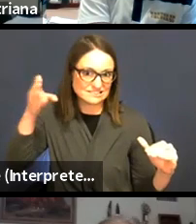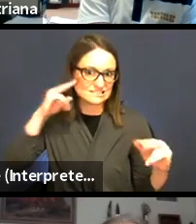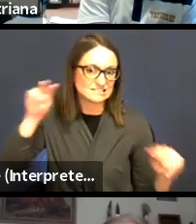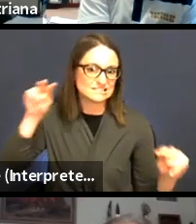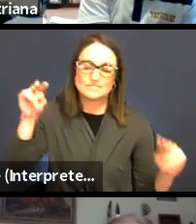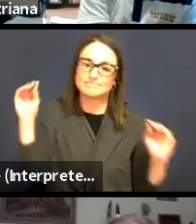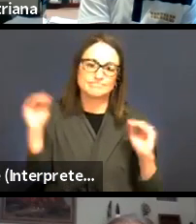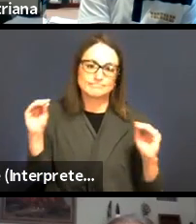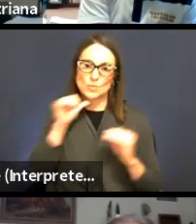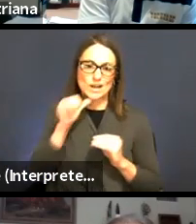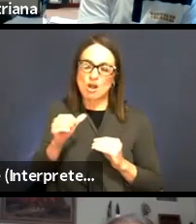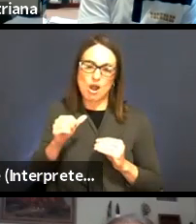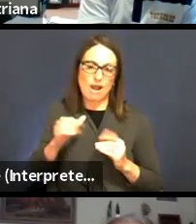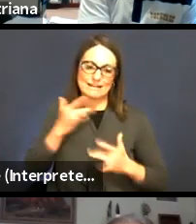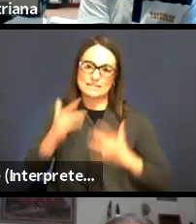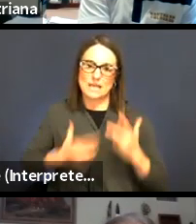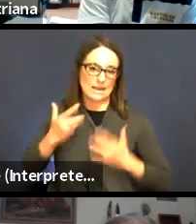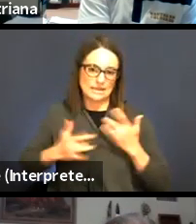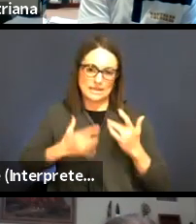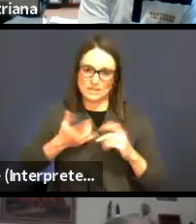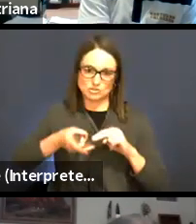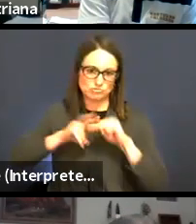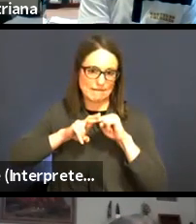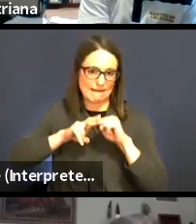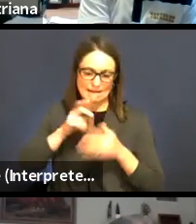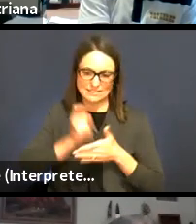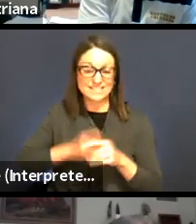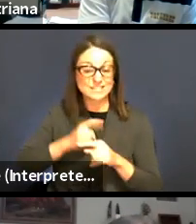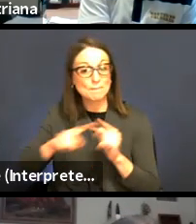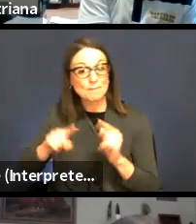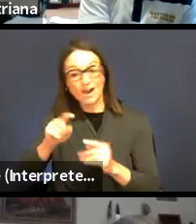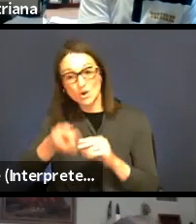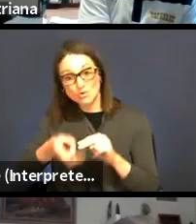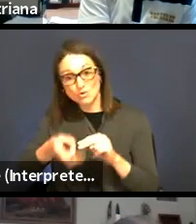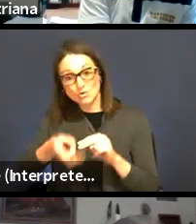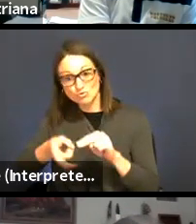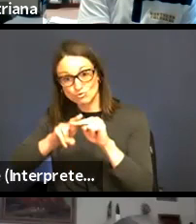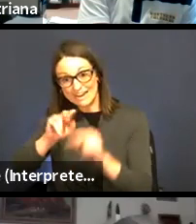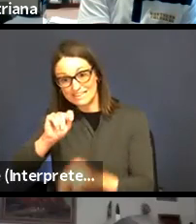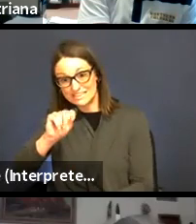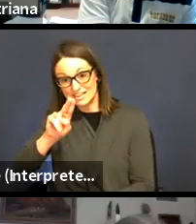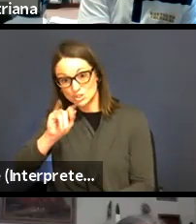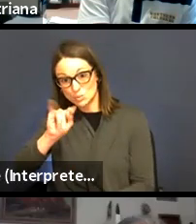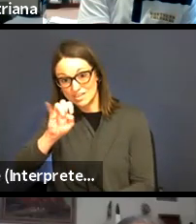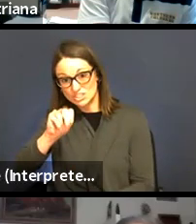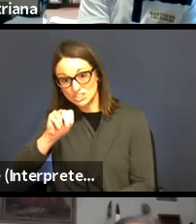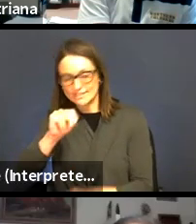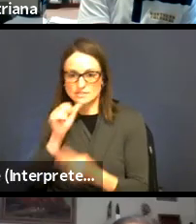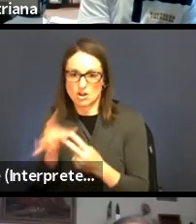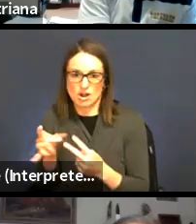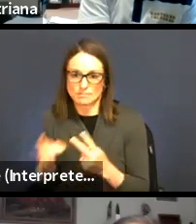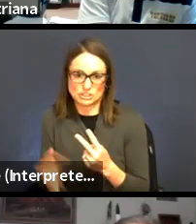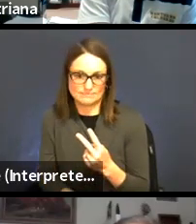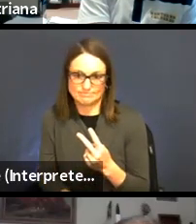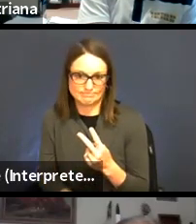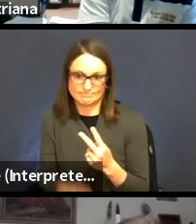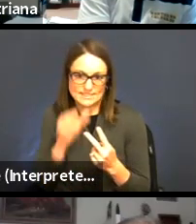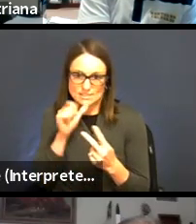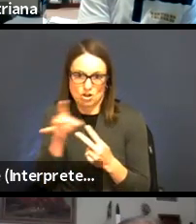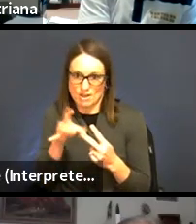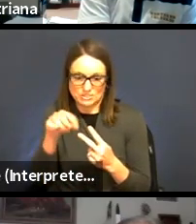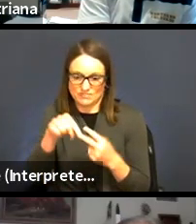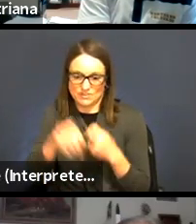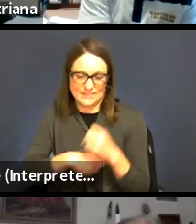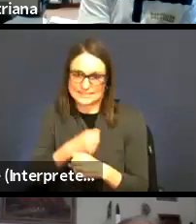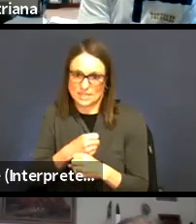also think raising tuition is just not an option on the table this year. So if this is what we have to do in the